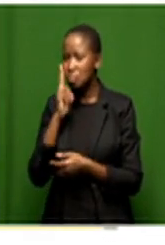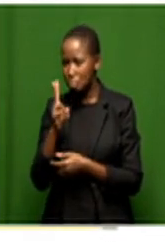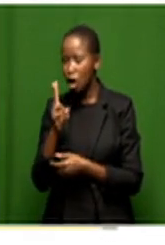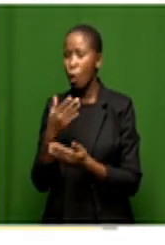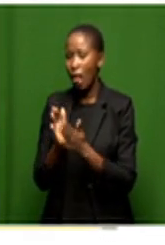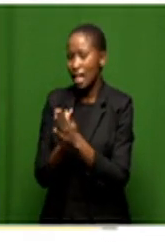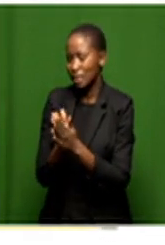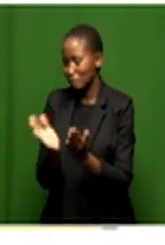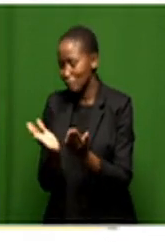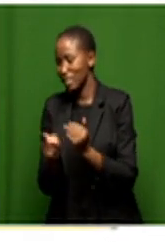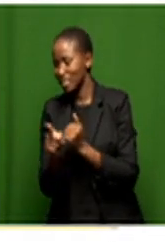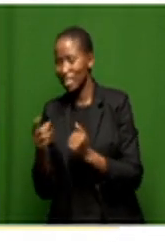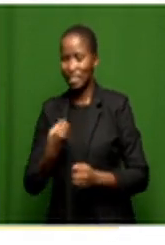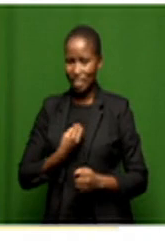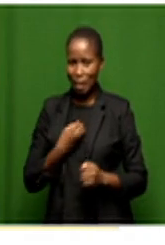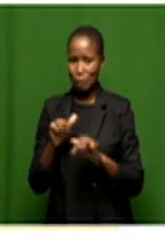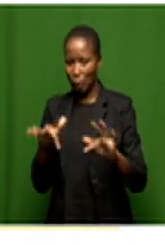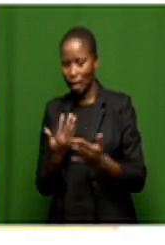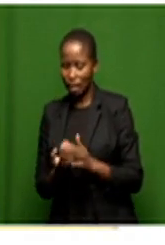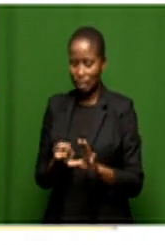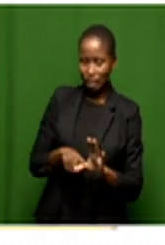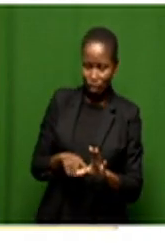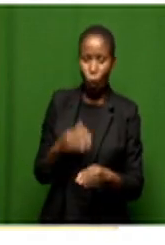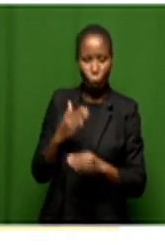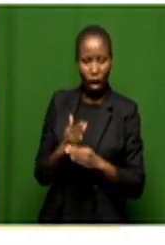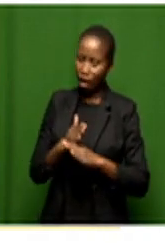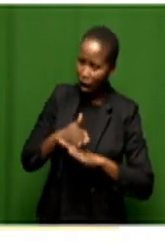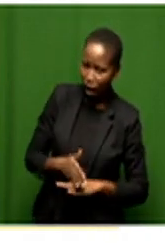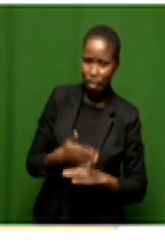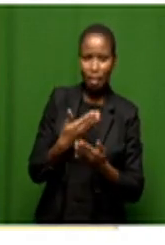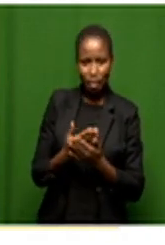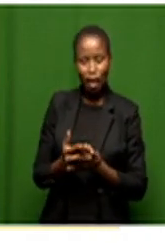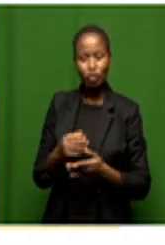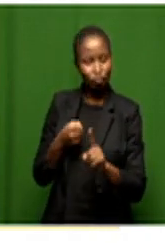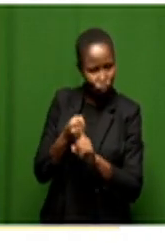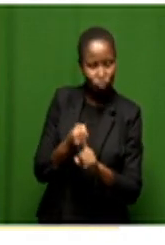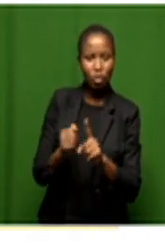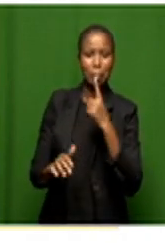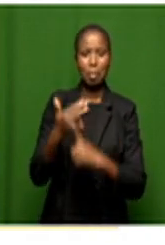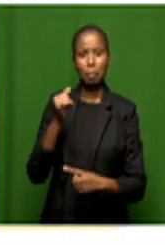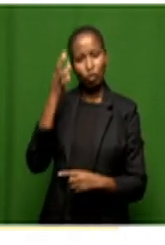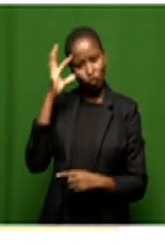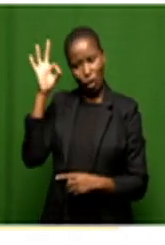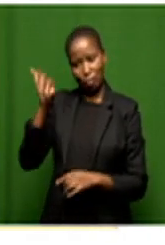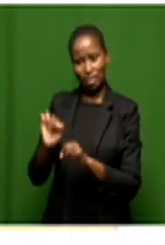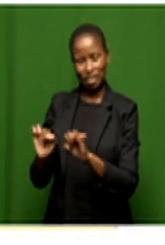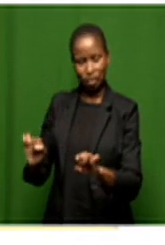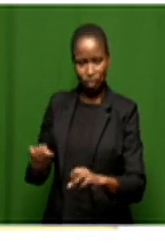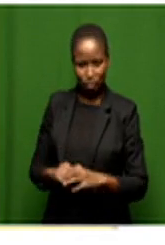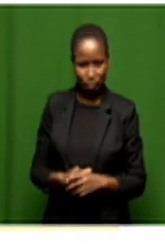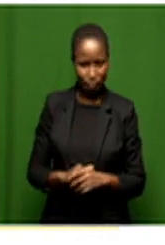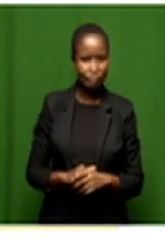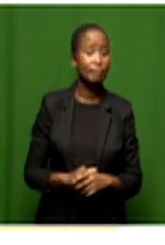young generation and encourage them to work hard and achieve their dreams. So basically what